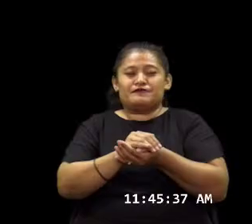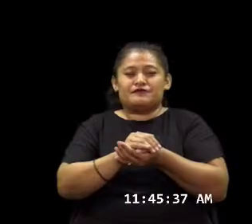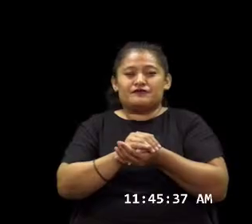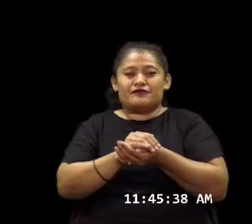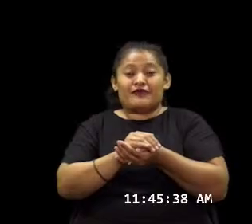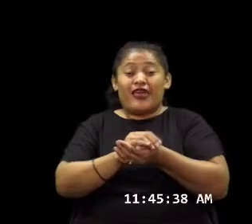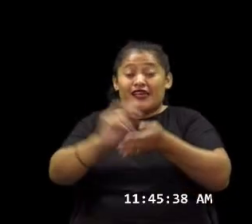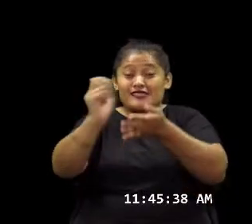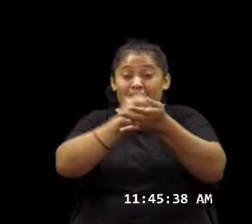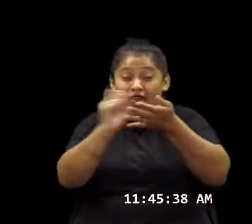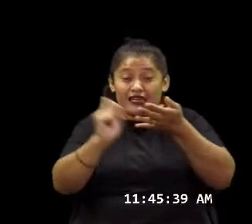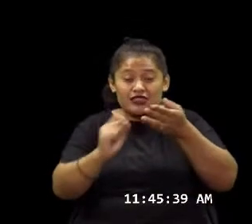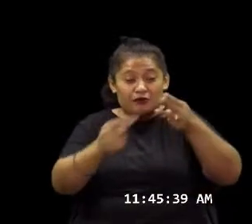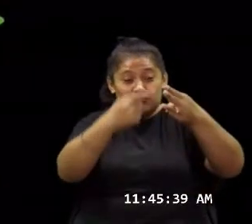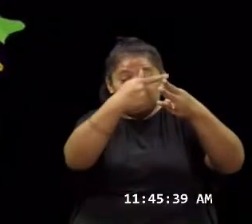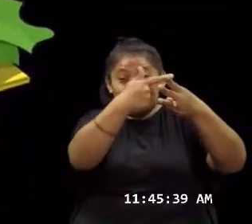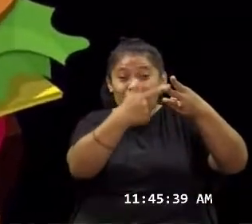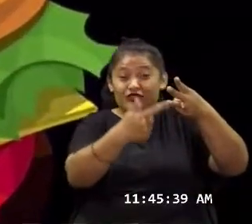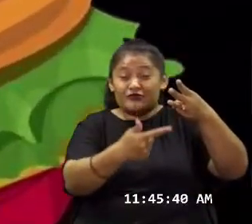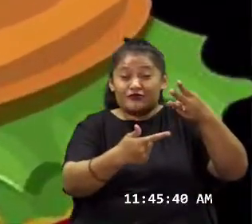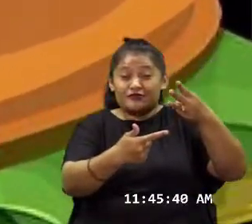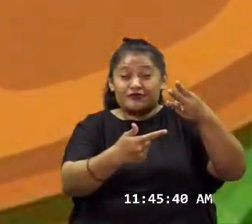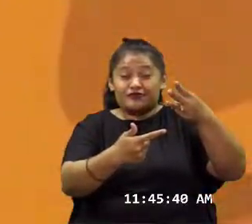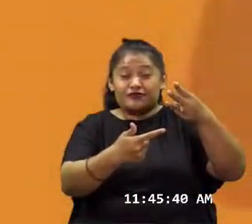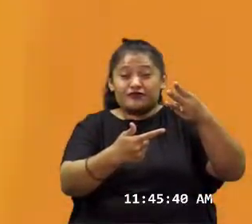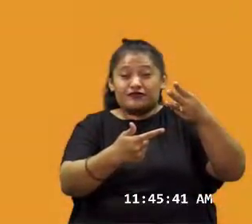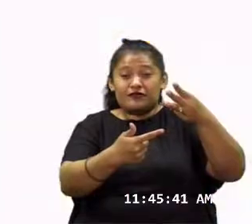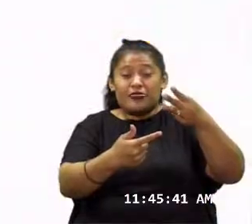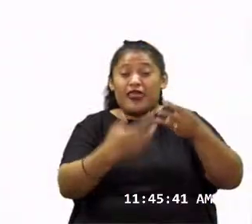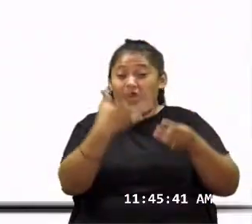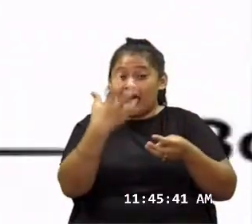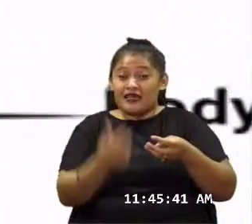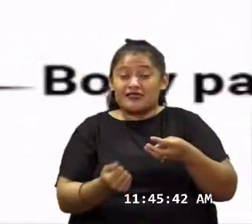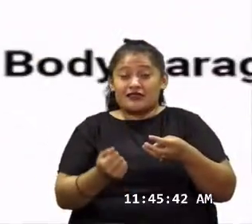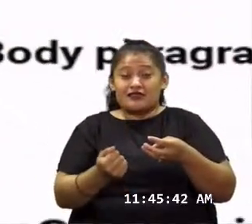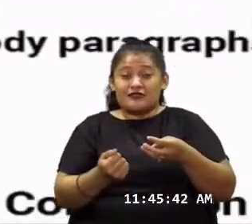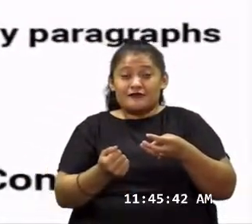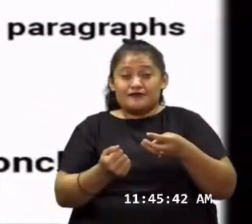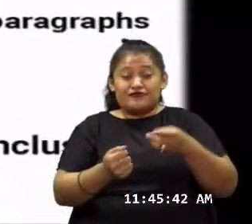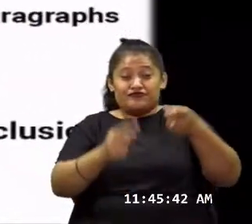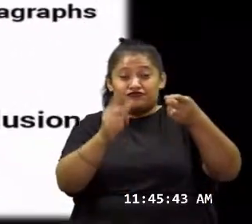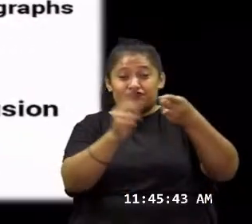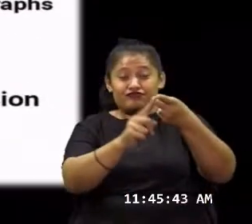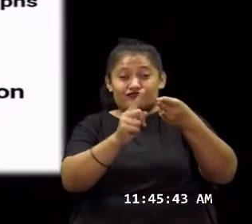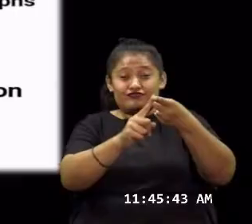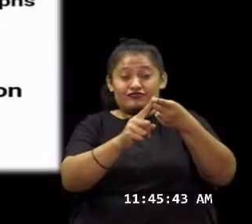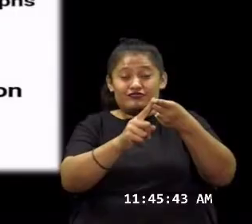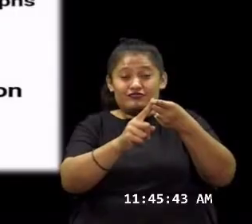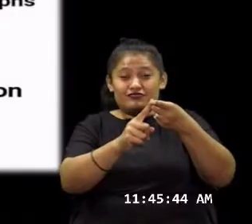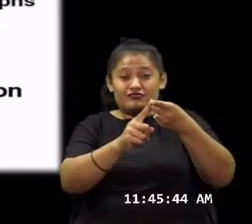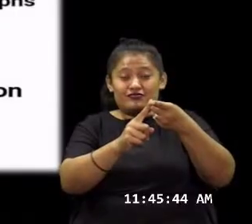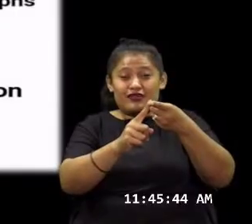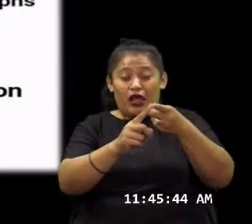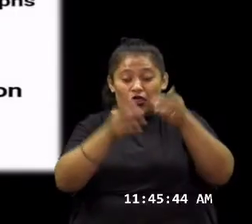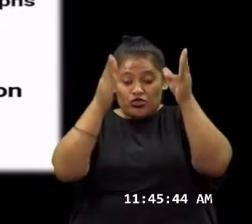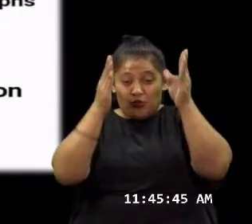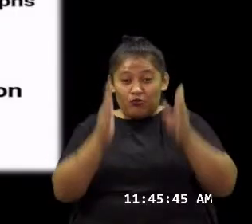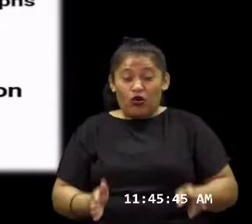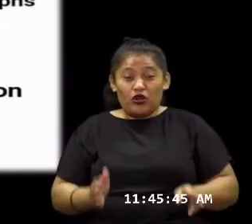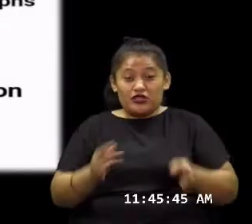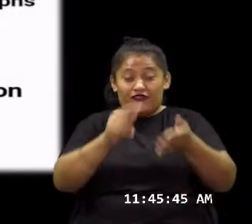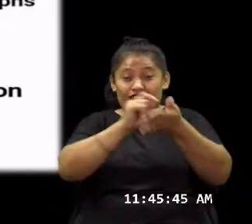An essay has three main parts. It has an introduction, the body of the